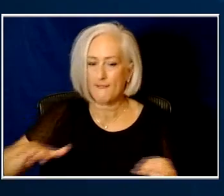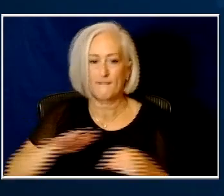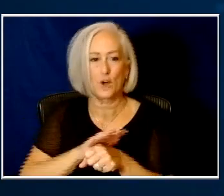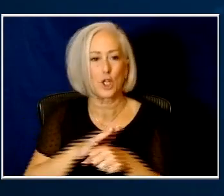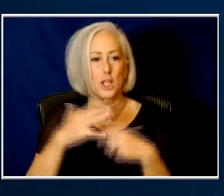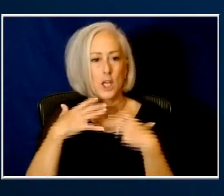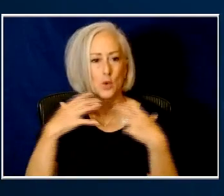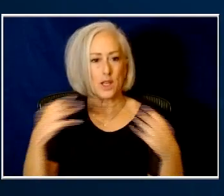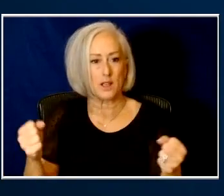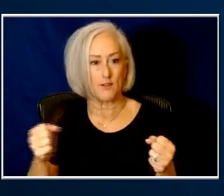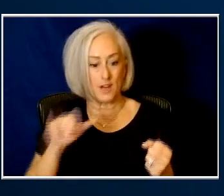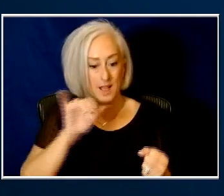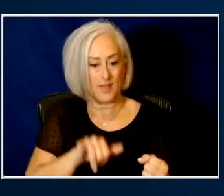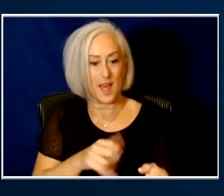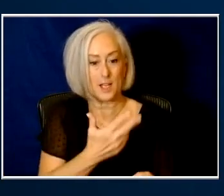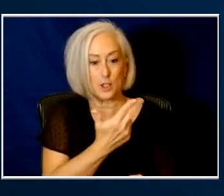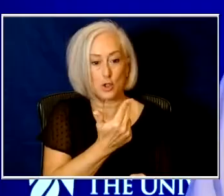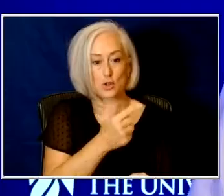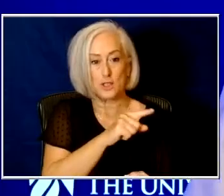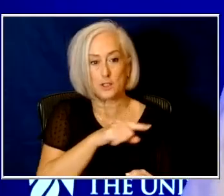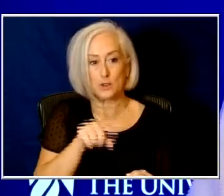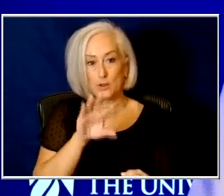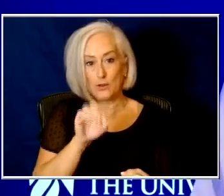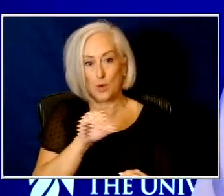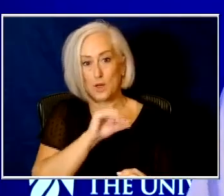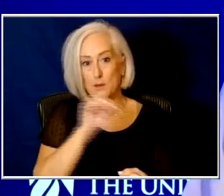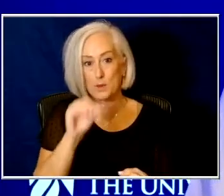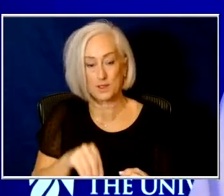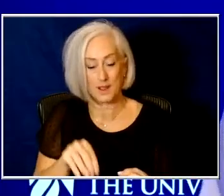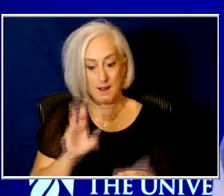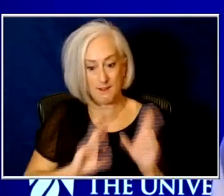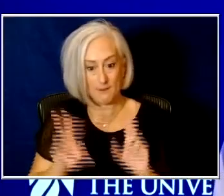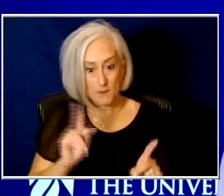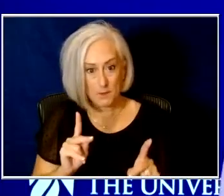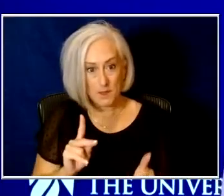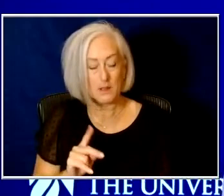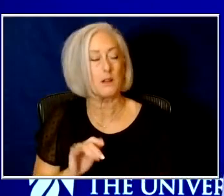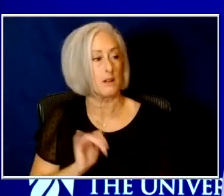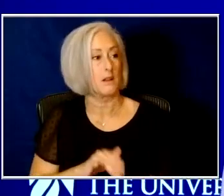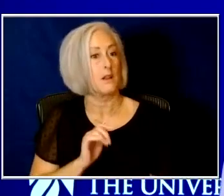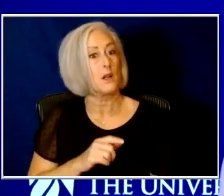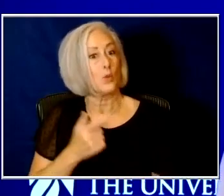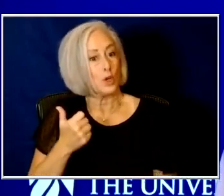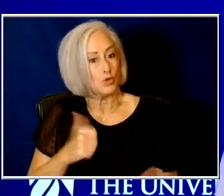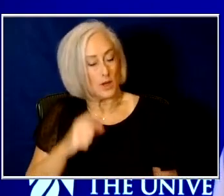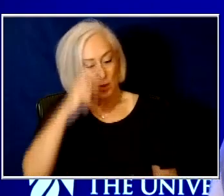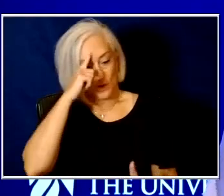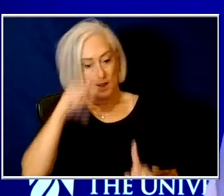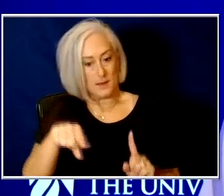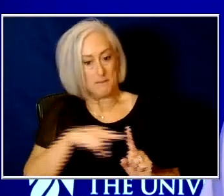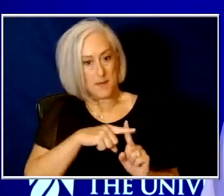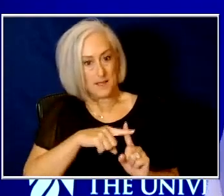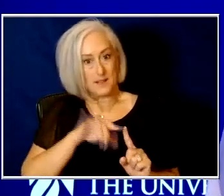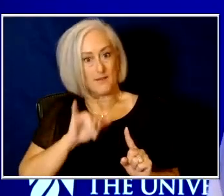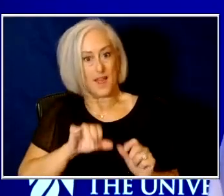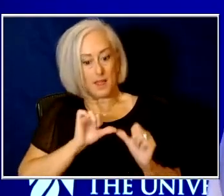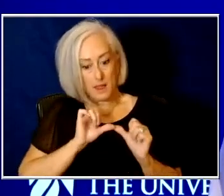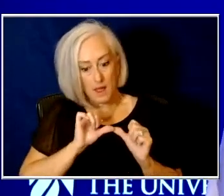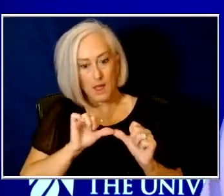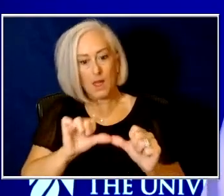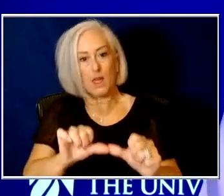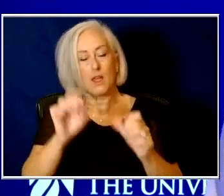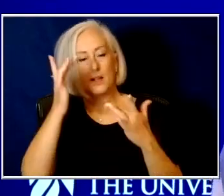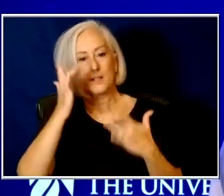of patients. Yeah, and you know, we are optimistic and thinking a lot of those patients with those long COVID, those persistent symptoms